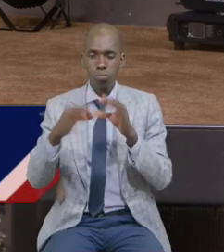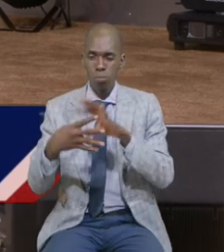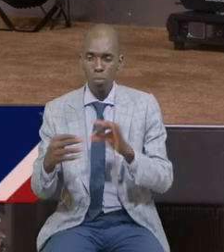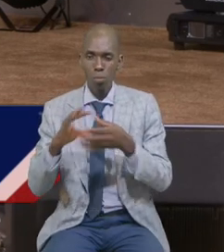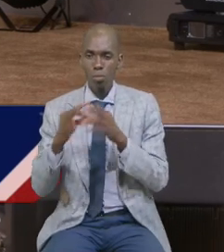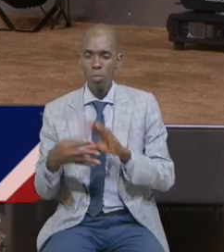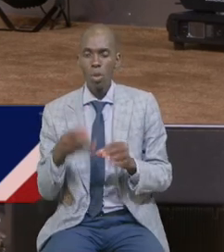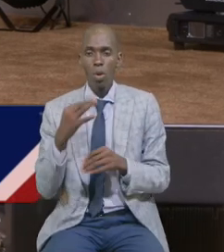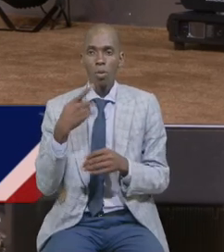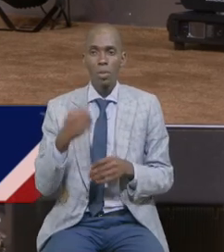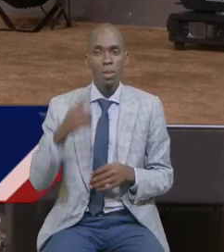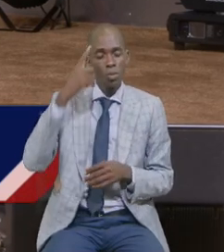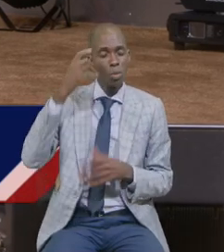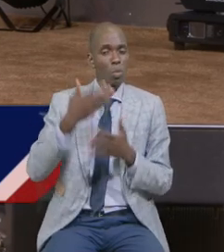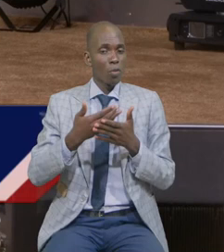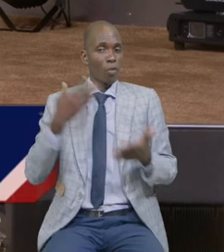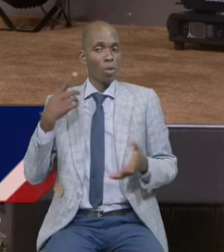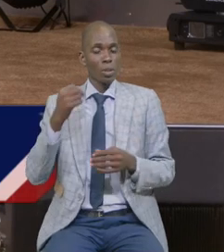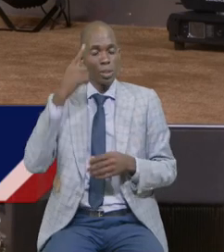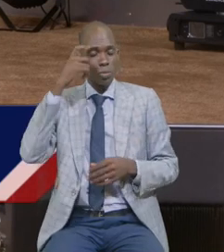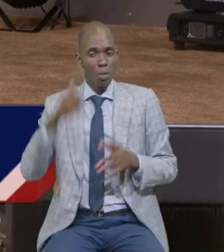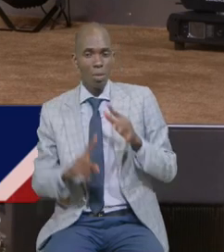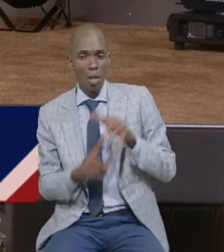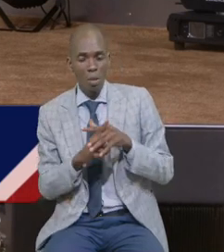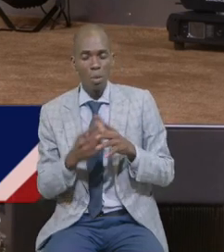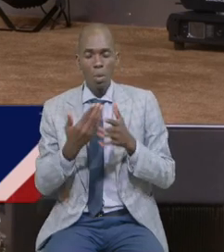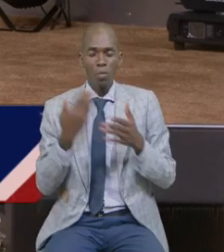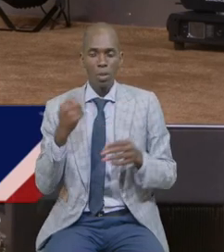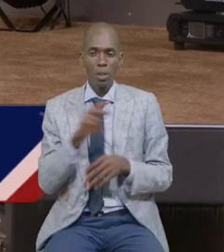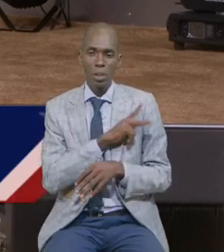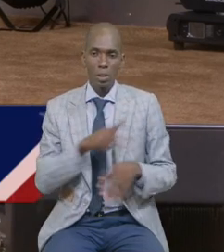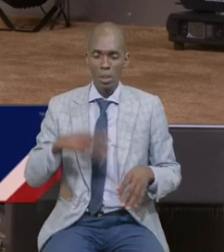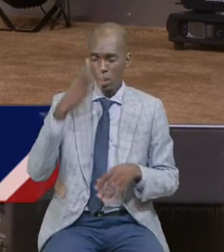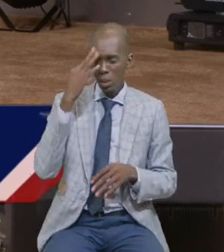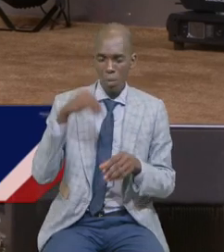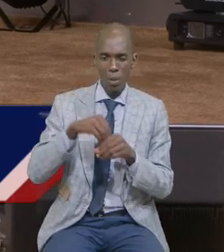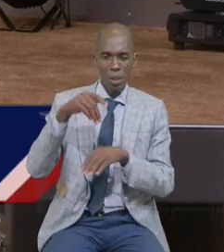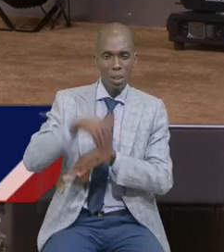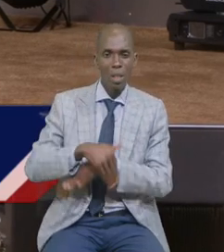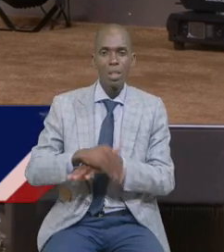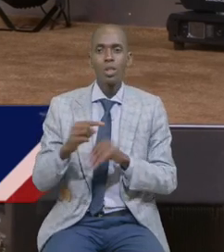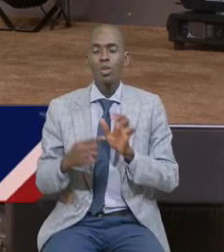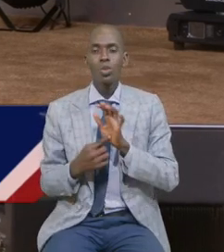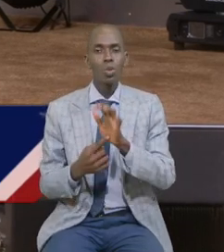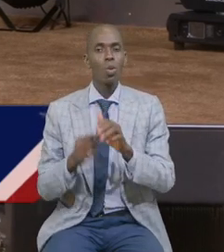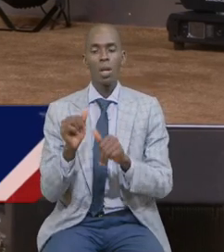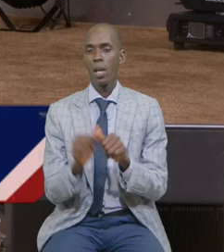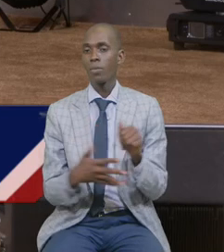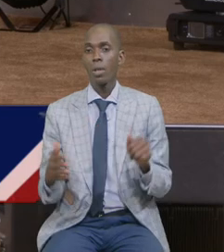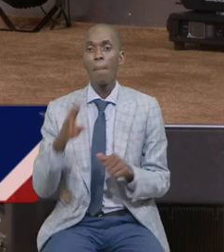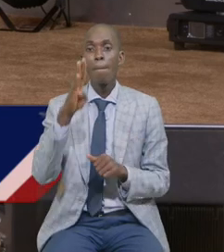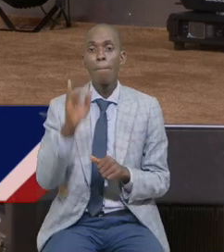before the dream, everything that had happened to him during the day and now in the night, they revealed everything by